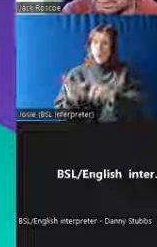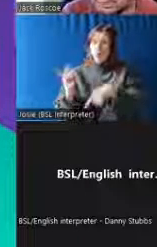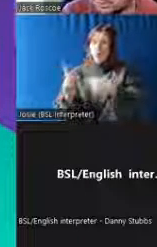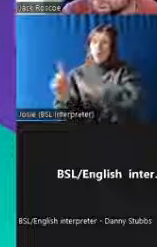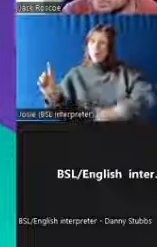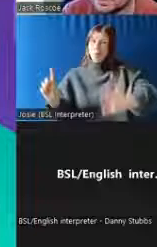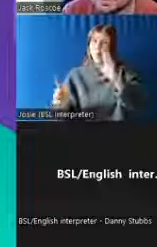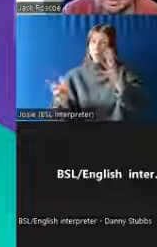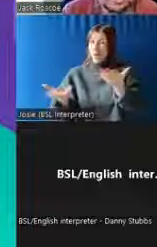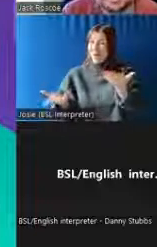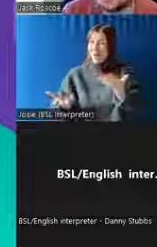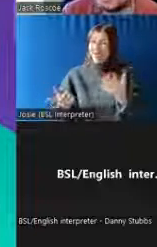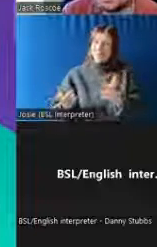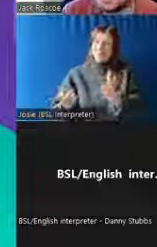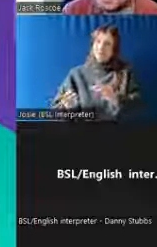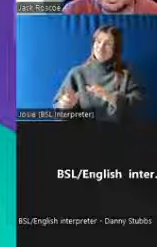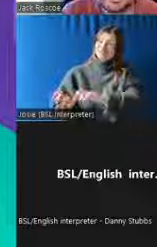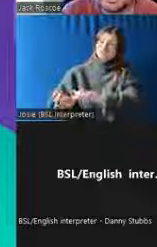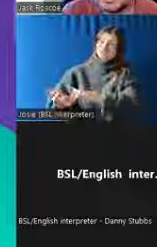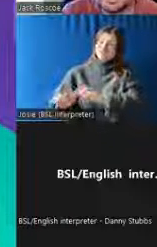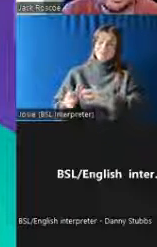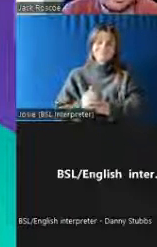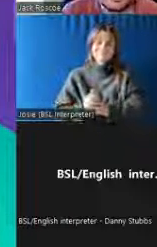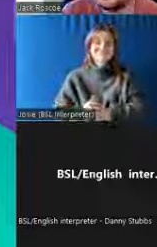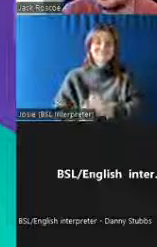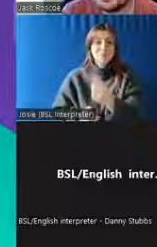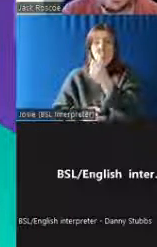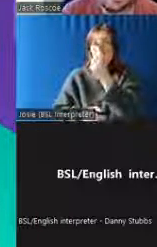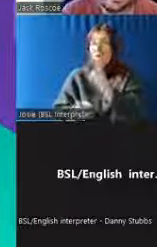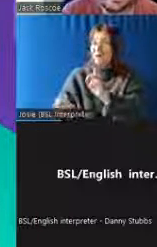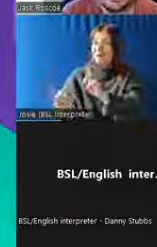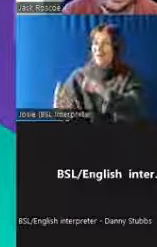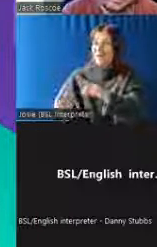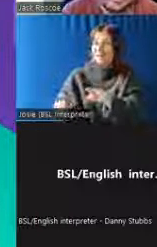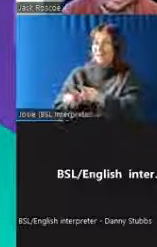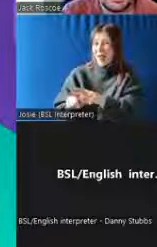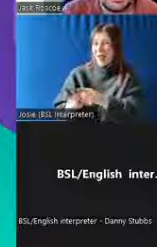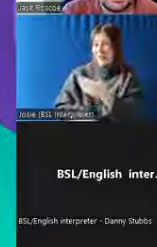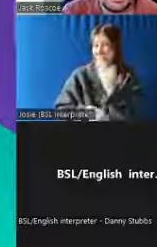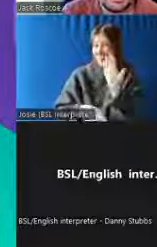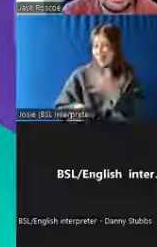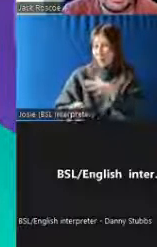can use the reaction buttons as well, although there aren't many jokes today, so that's fine.